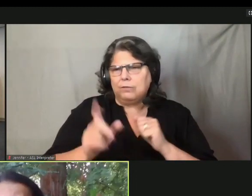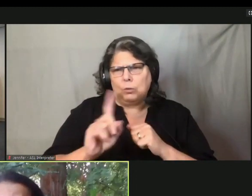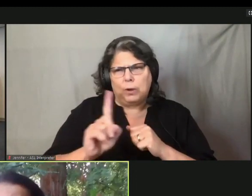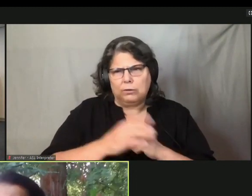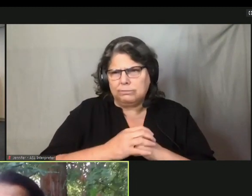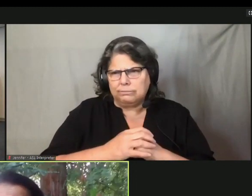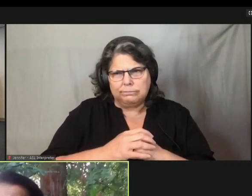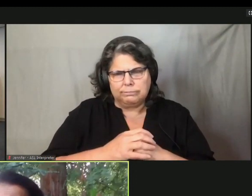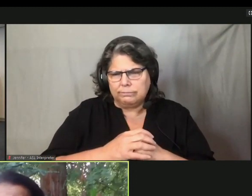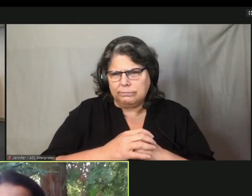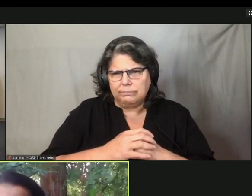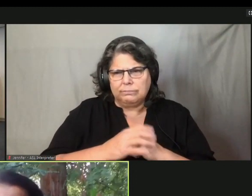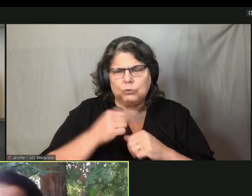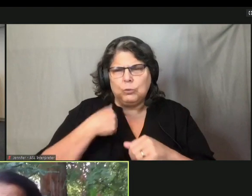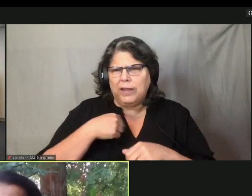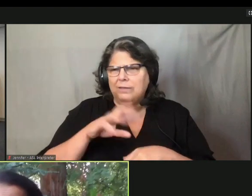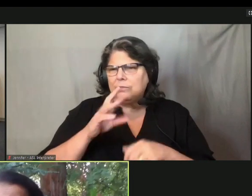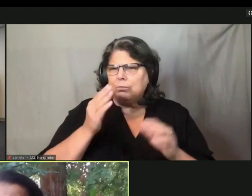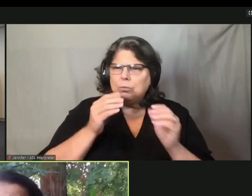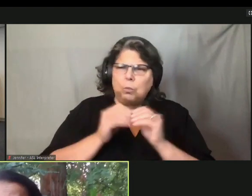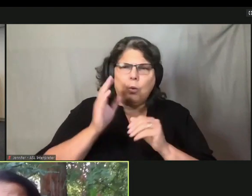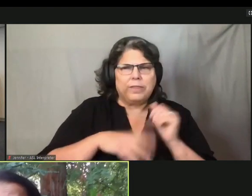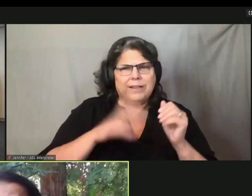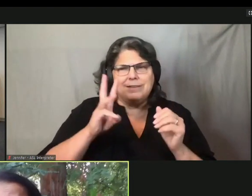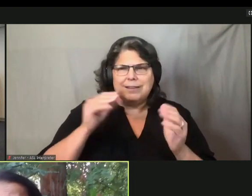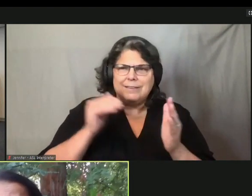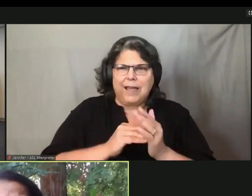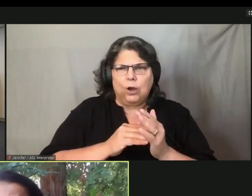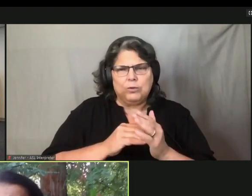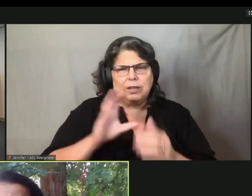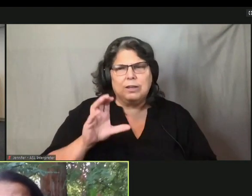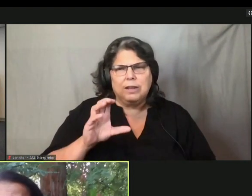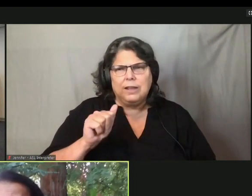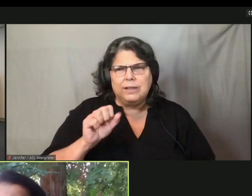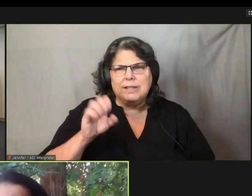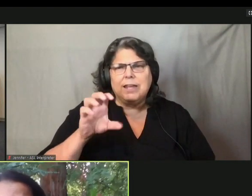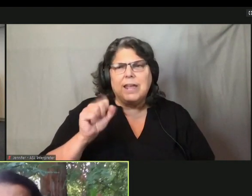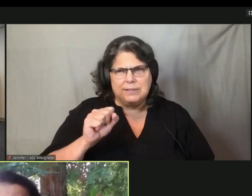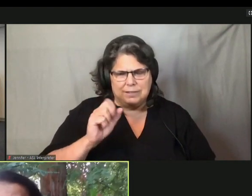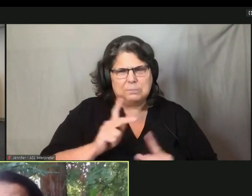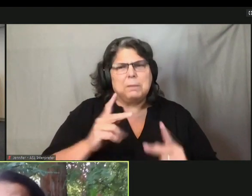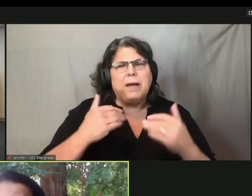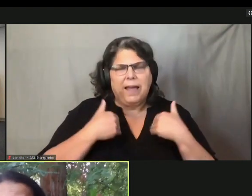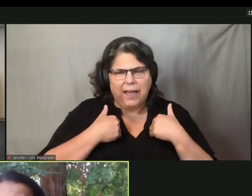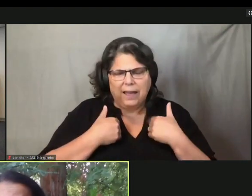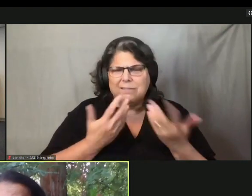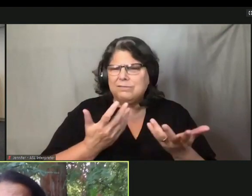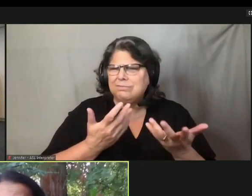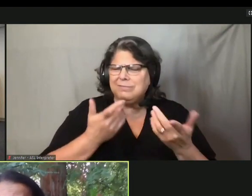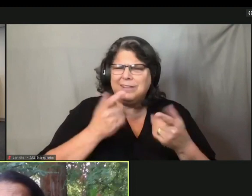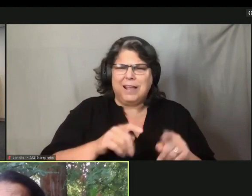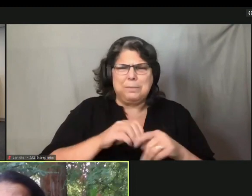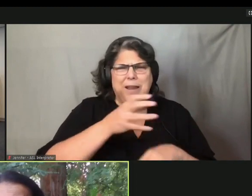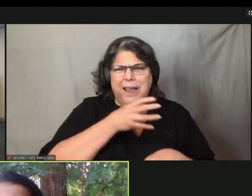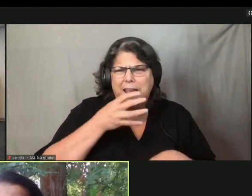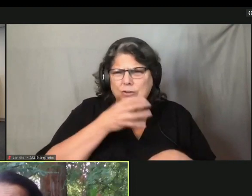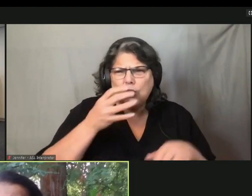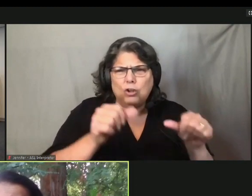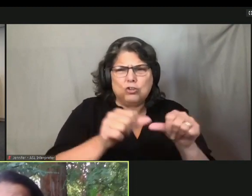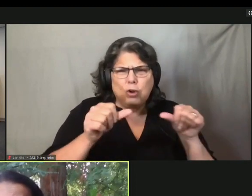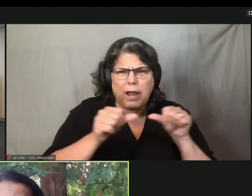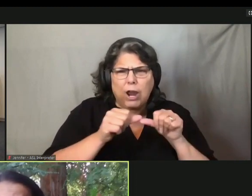see we have over 6,000 cases. So they are occurring, in agricultural, in